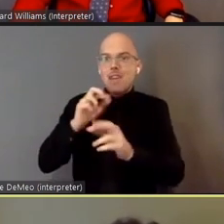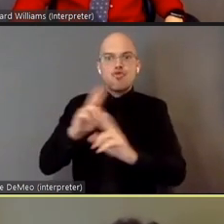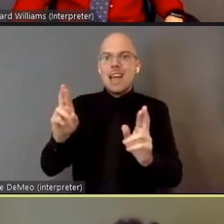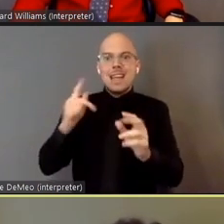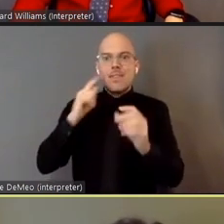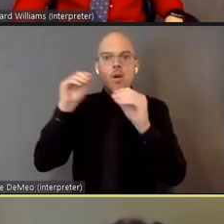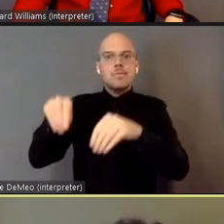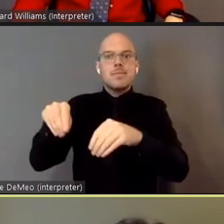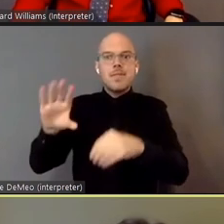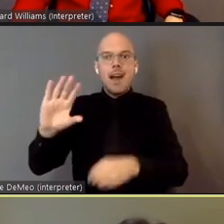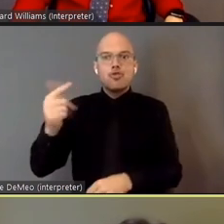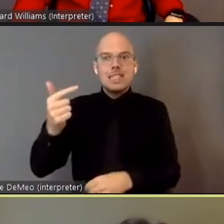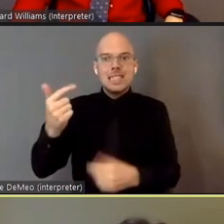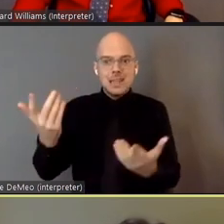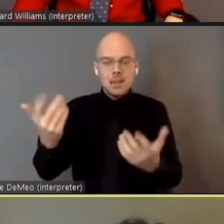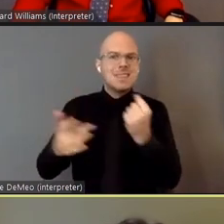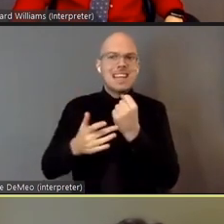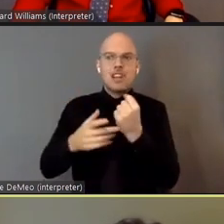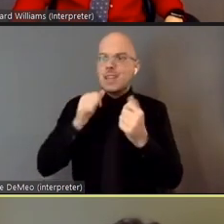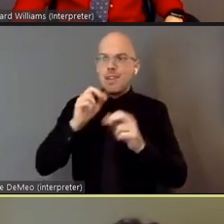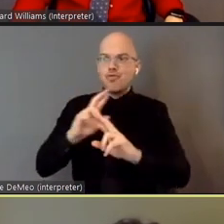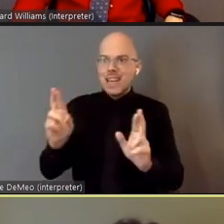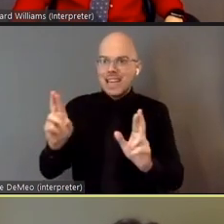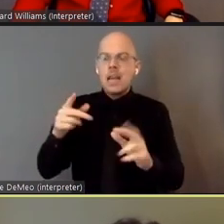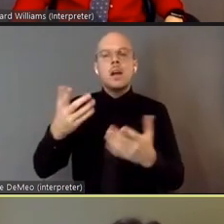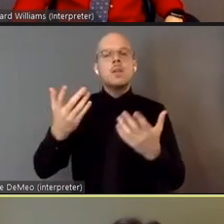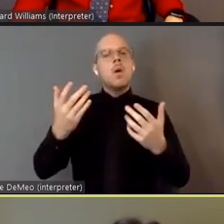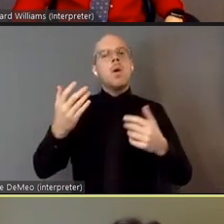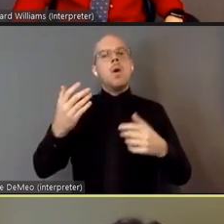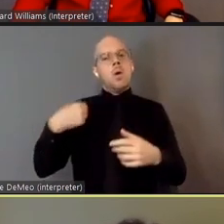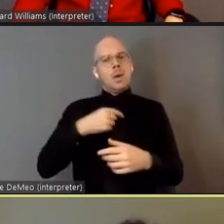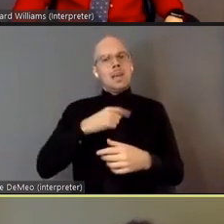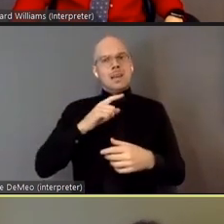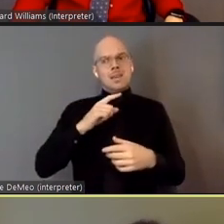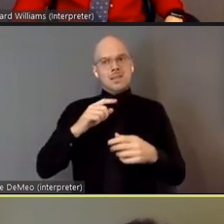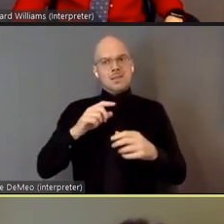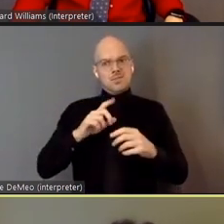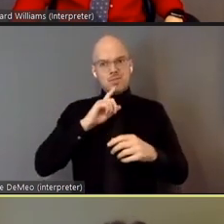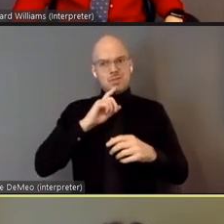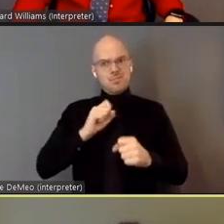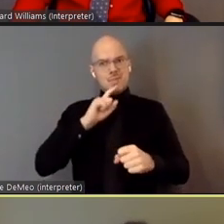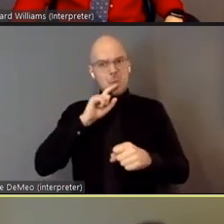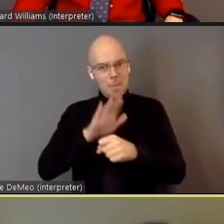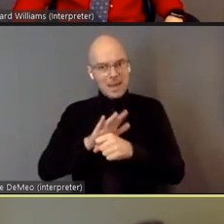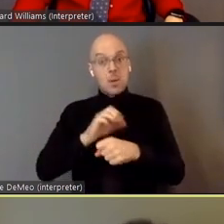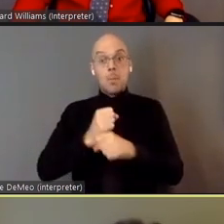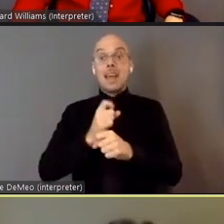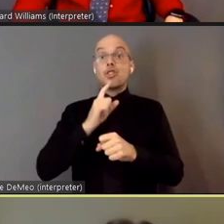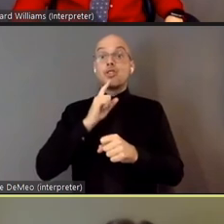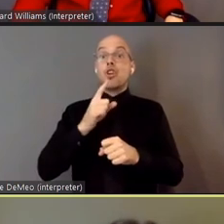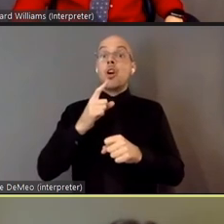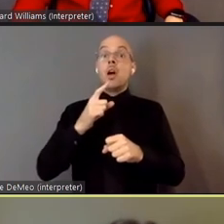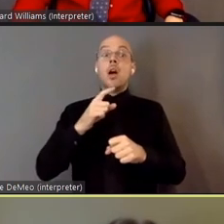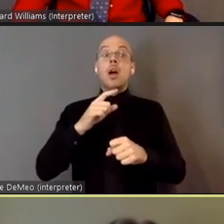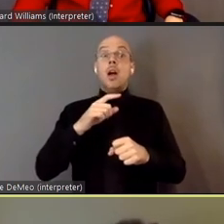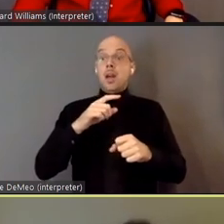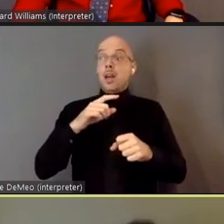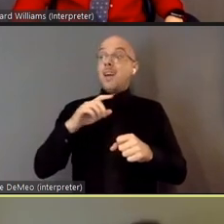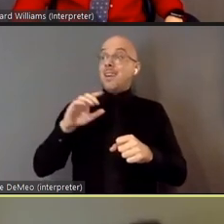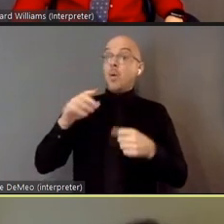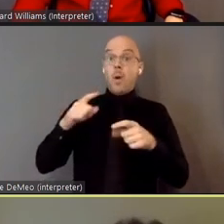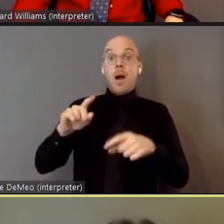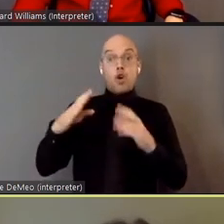to making sure that rural America doesn't get left behind while urban America extends to 5G